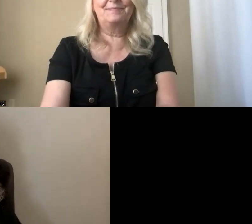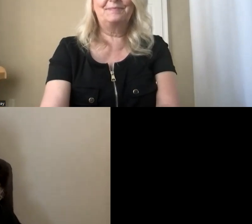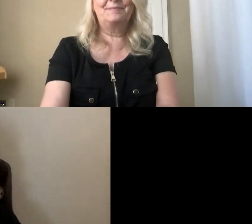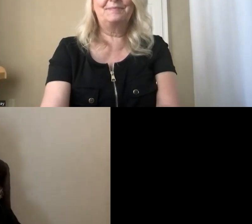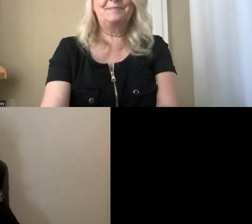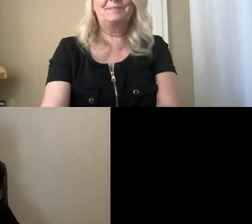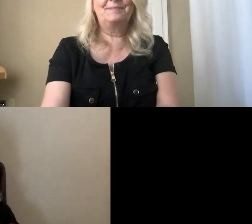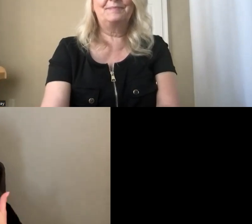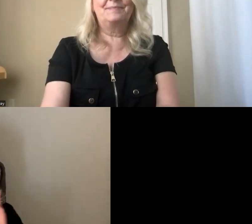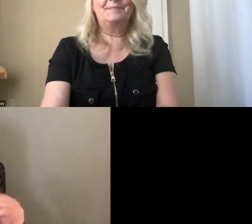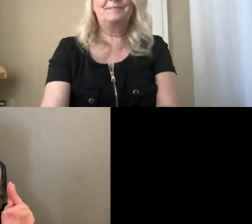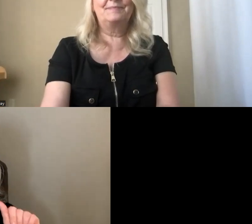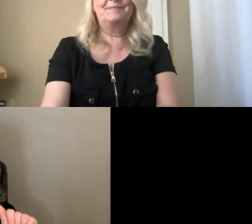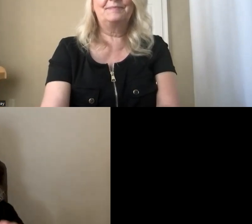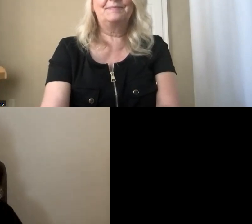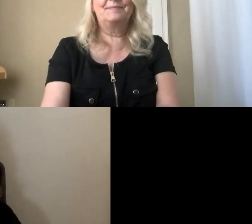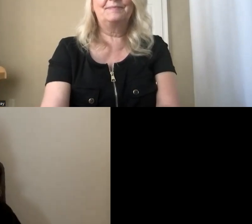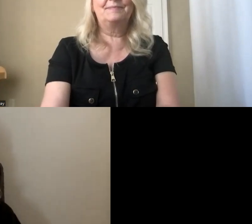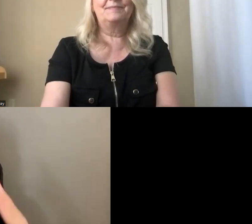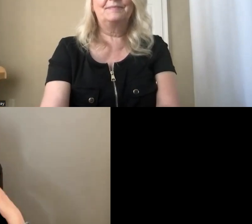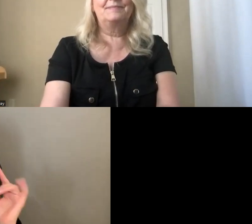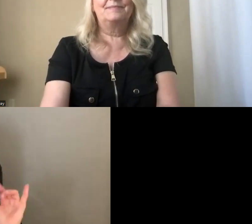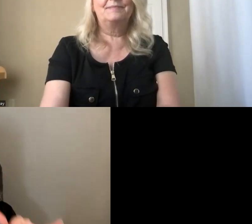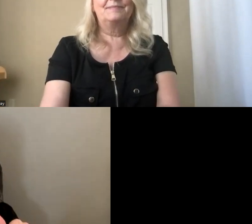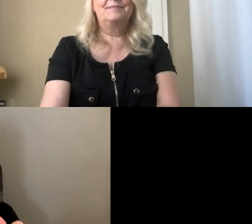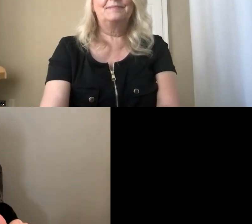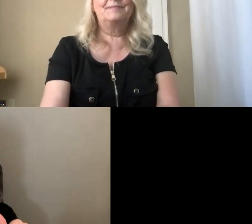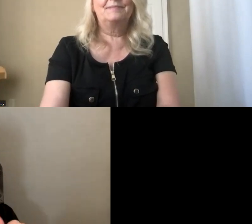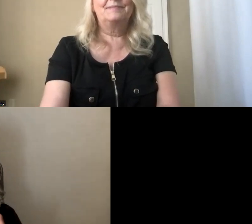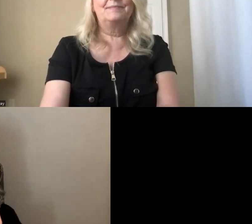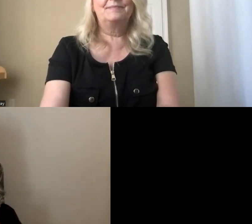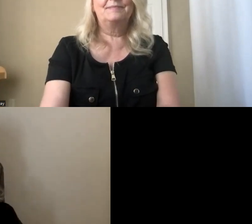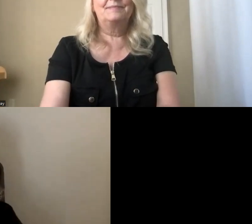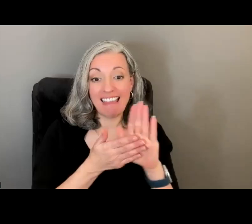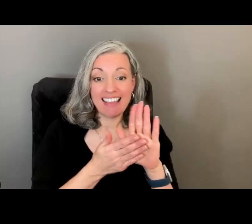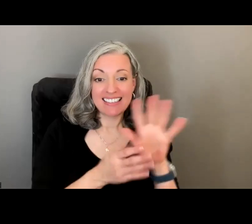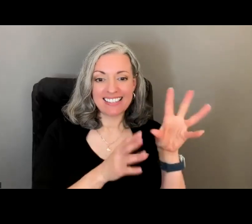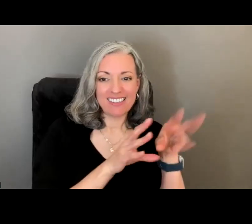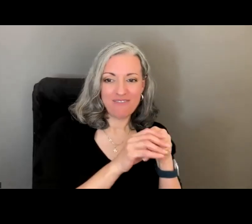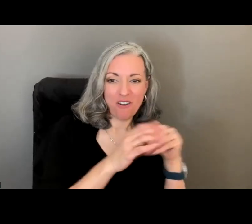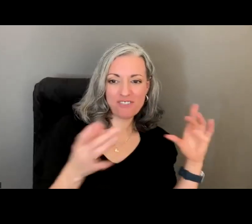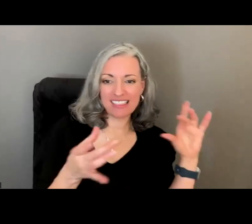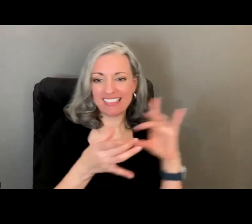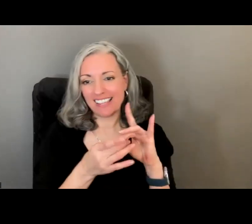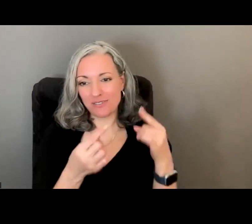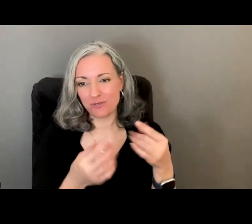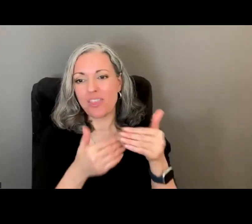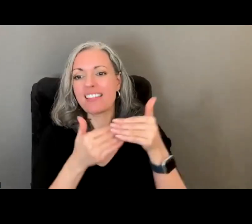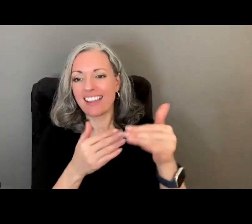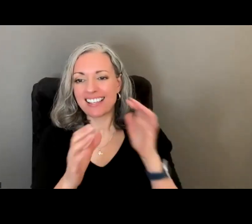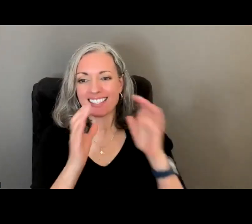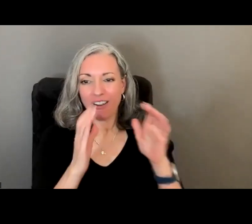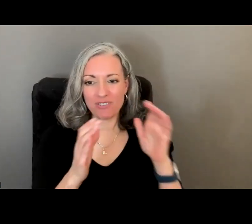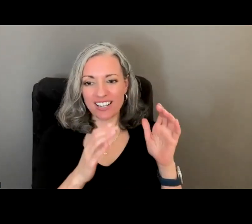Absolutely. Thank you, Julia. And I think that dovetails nicely into our next conversation regarding the Day